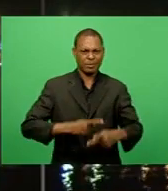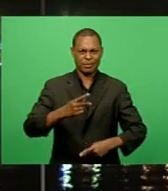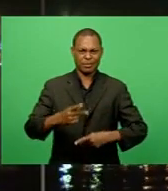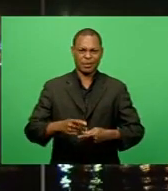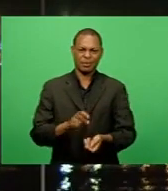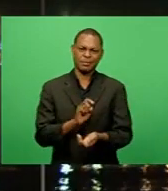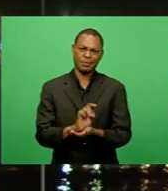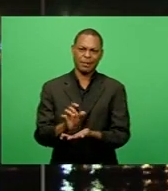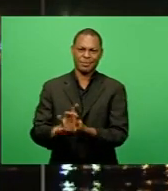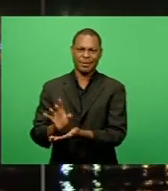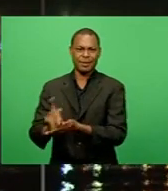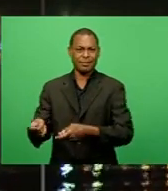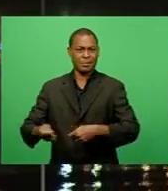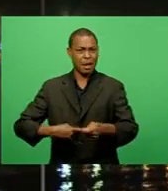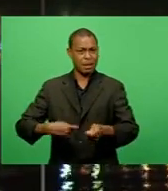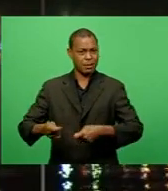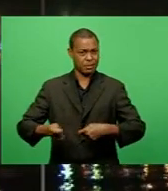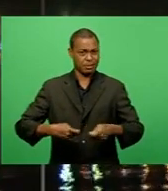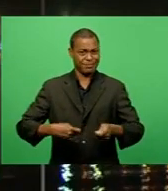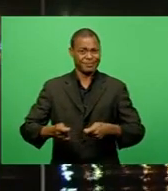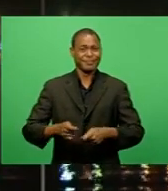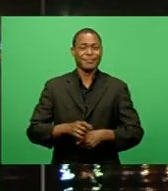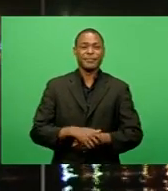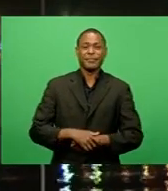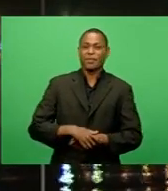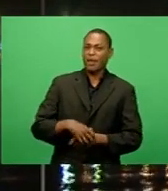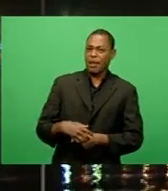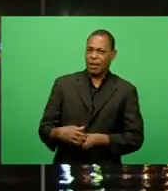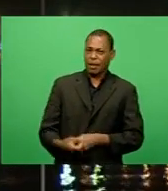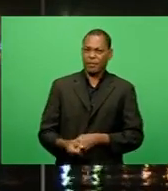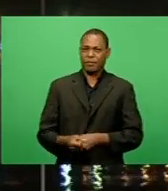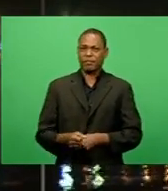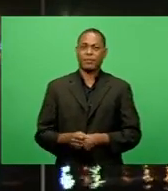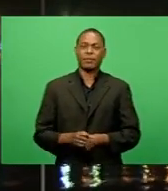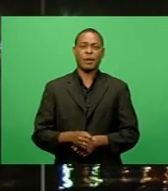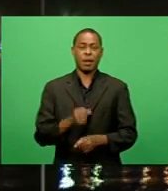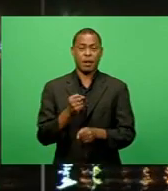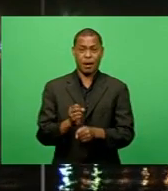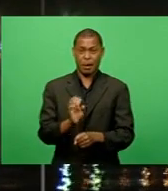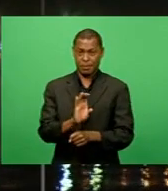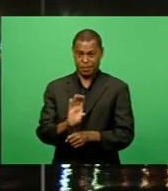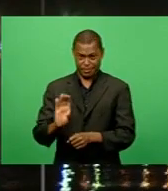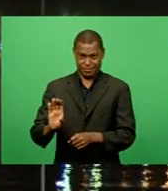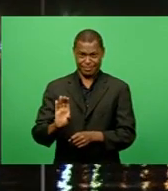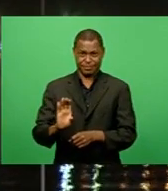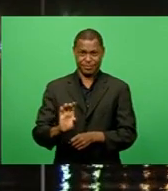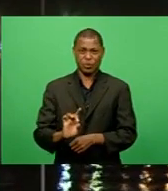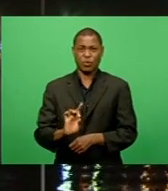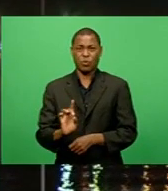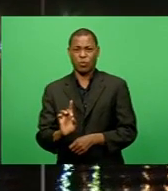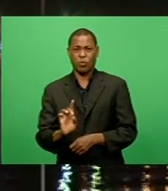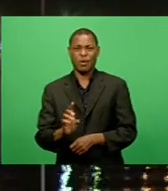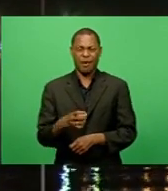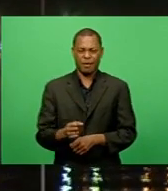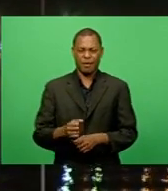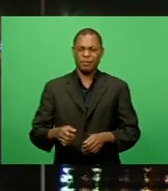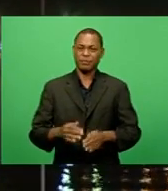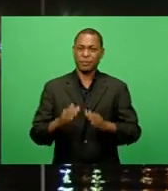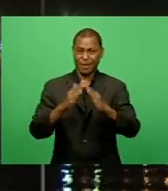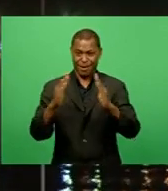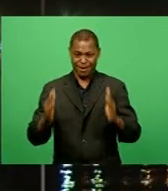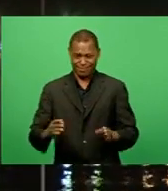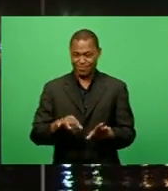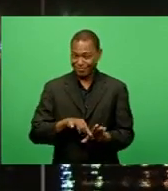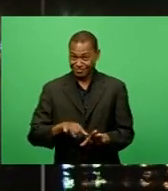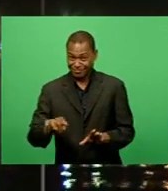export market. Farmer Plus National Export Market Systems Facilitator Navitalain Tuivuniwai says the plantlings that go out of the nursery